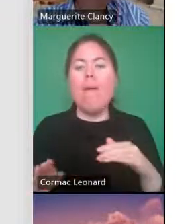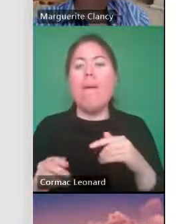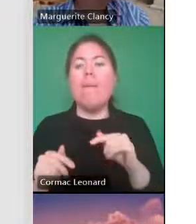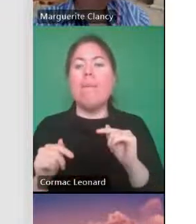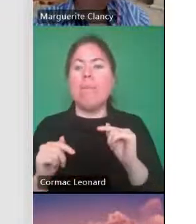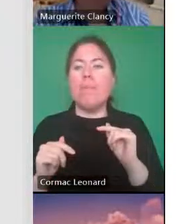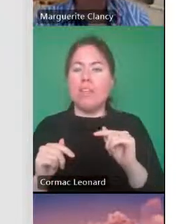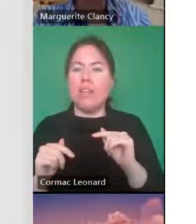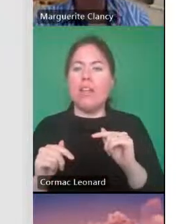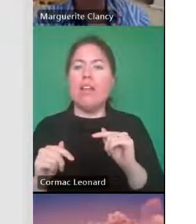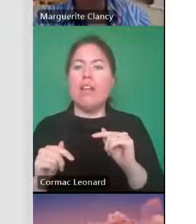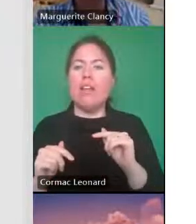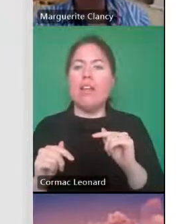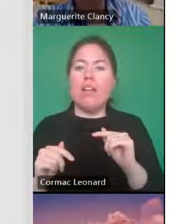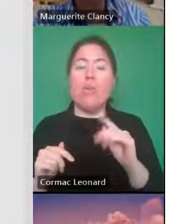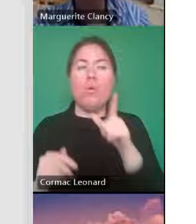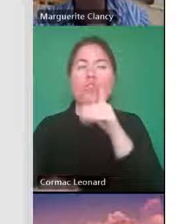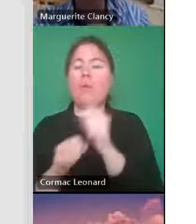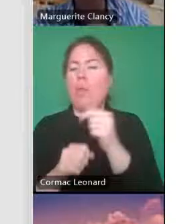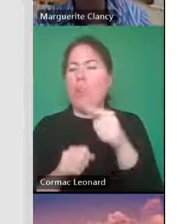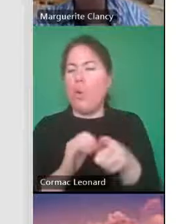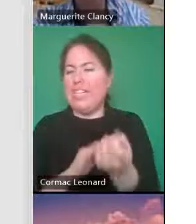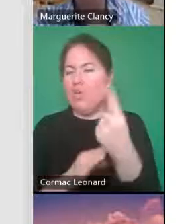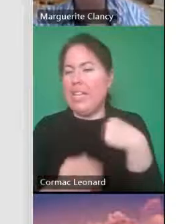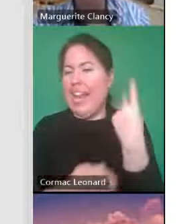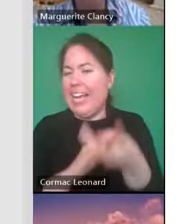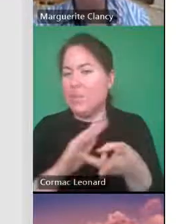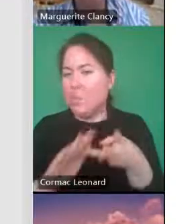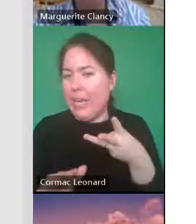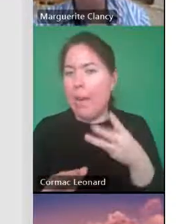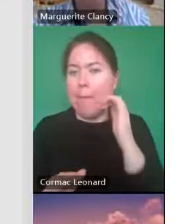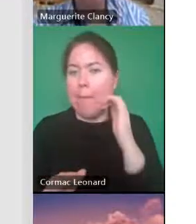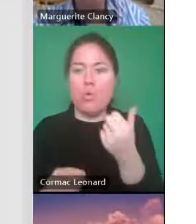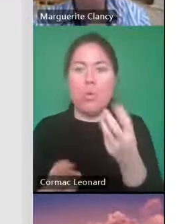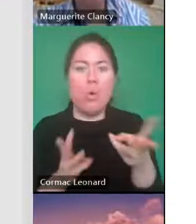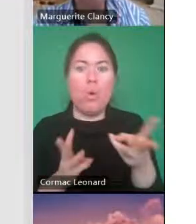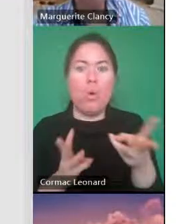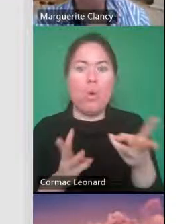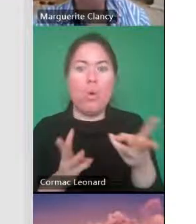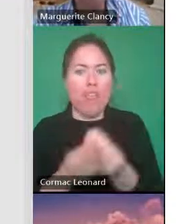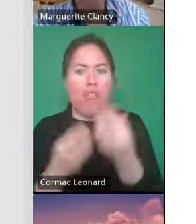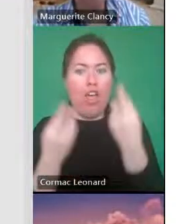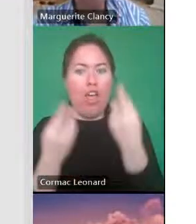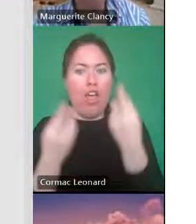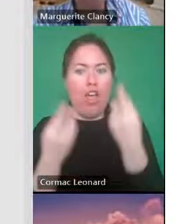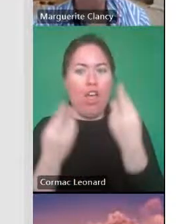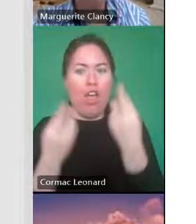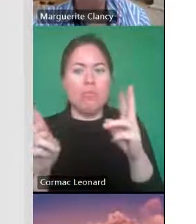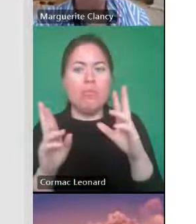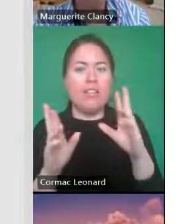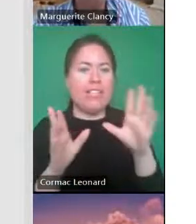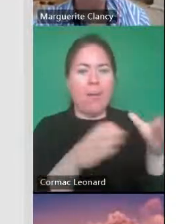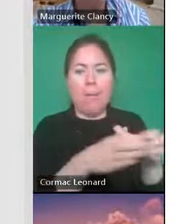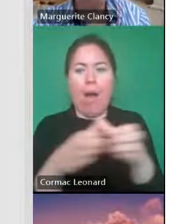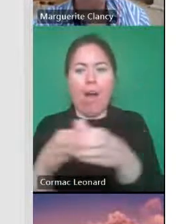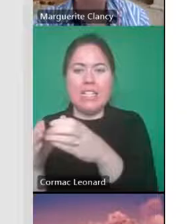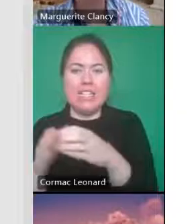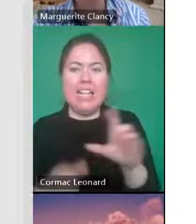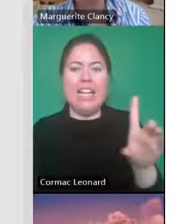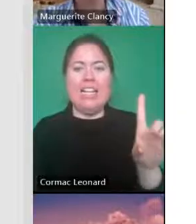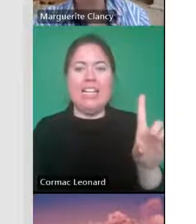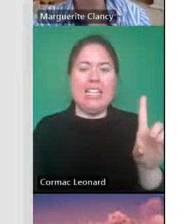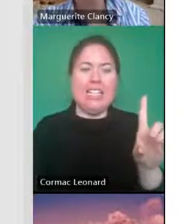those issues next week, and we are working closely with the representative bodies from the Disability